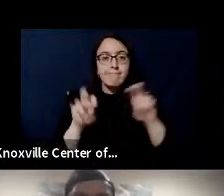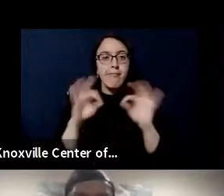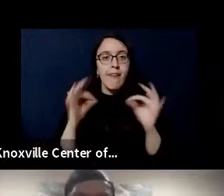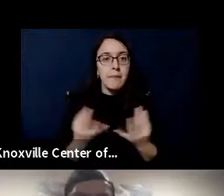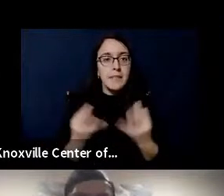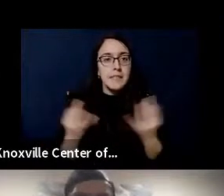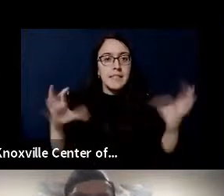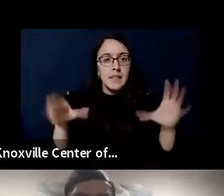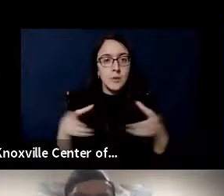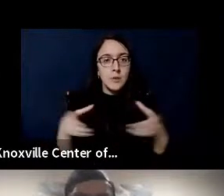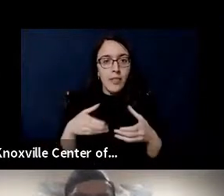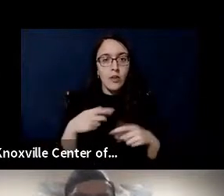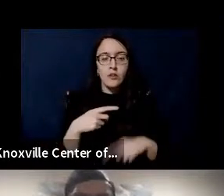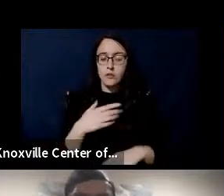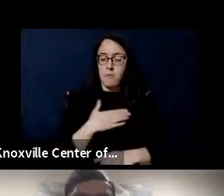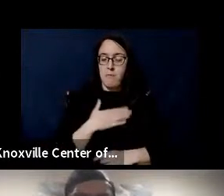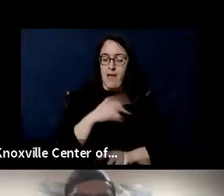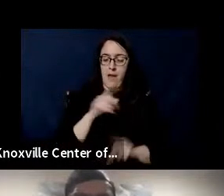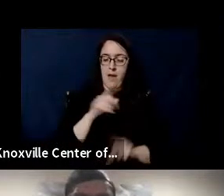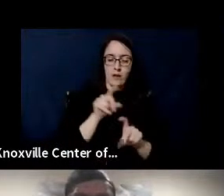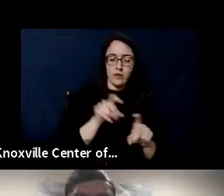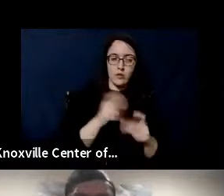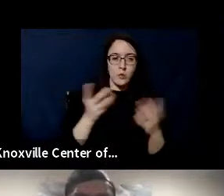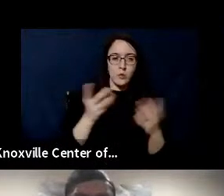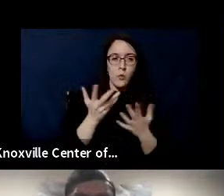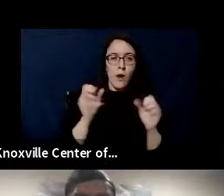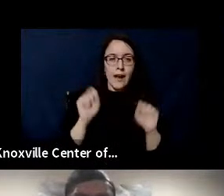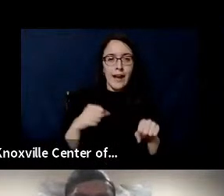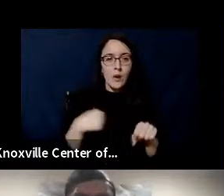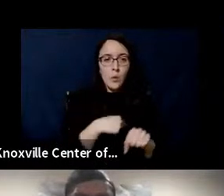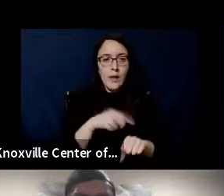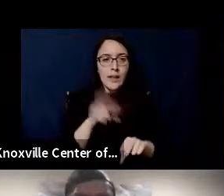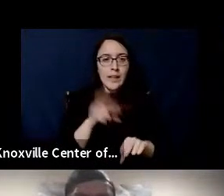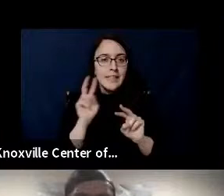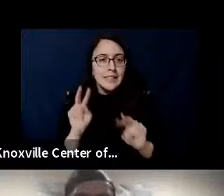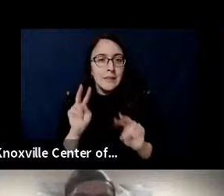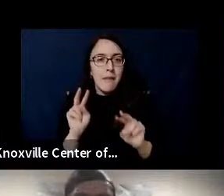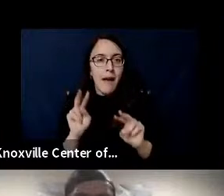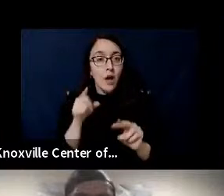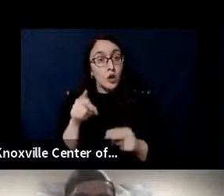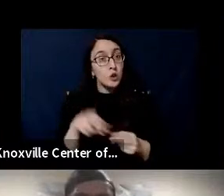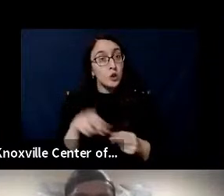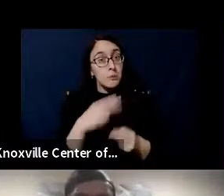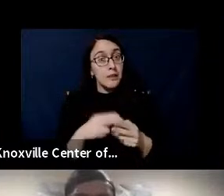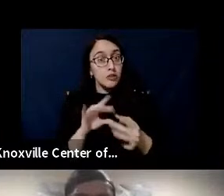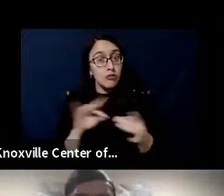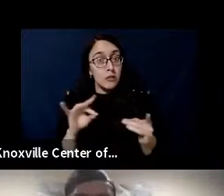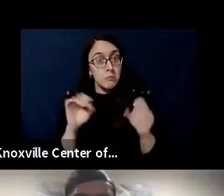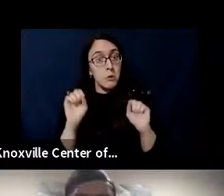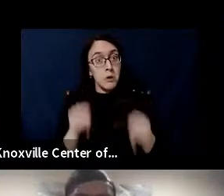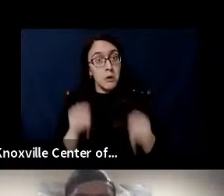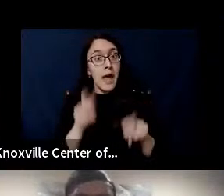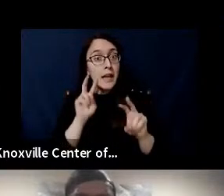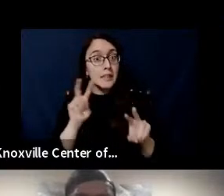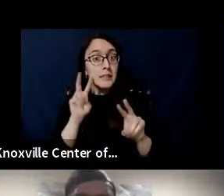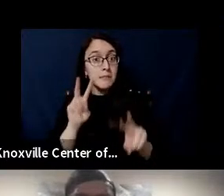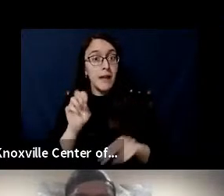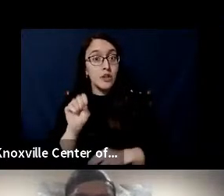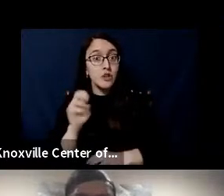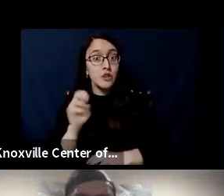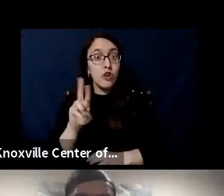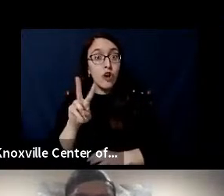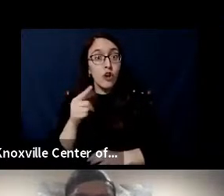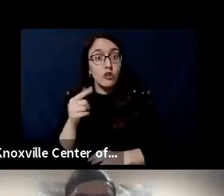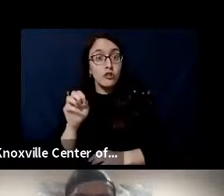my question is, what can we anticipate? And you mentioned this, that we can anticipate a surge. You're not really sure of the